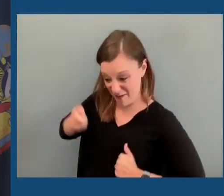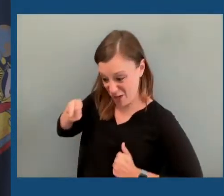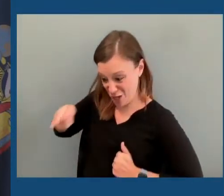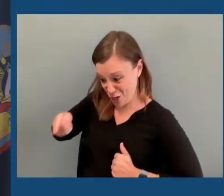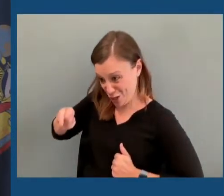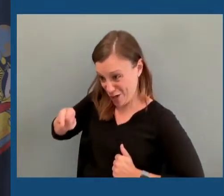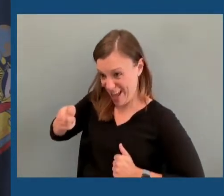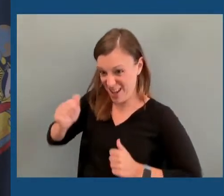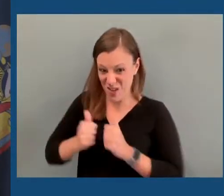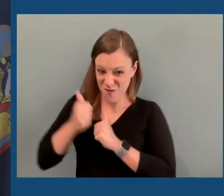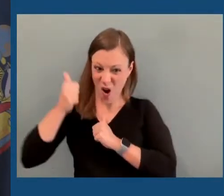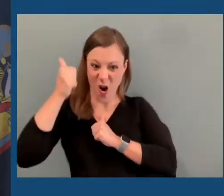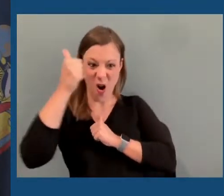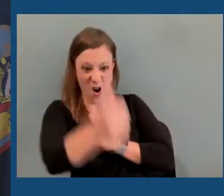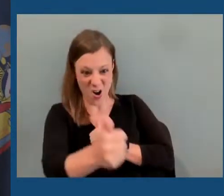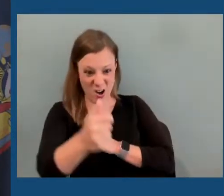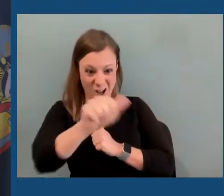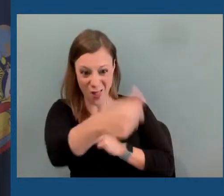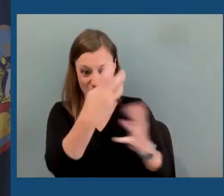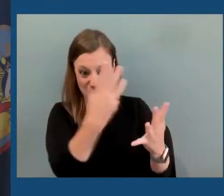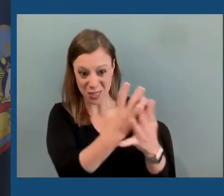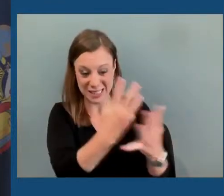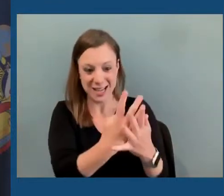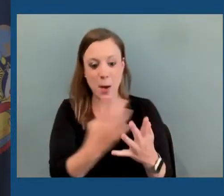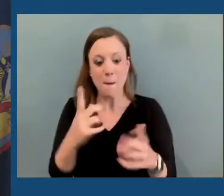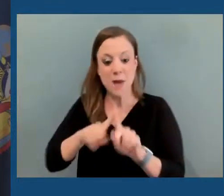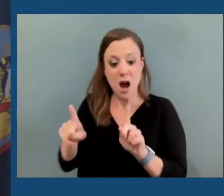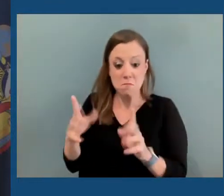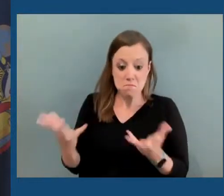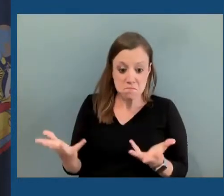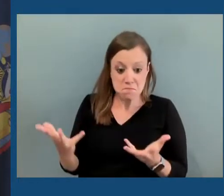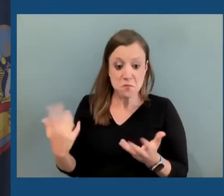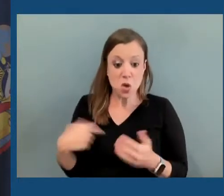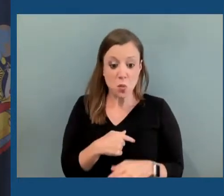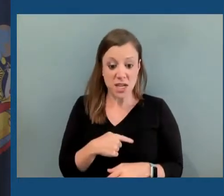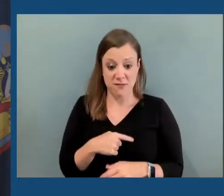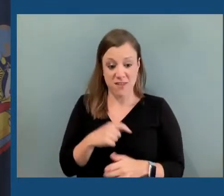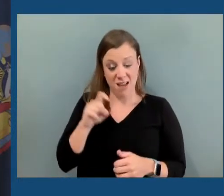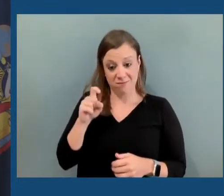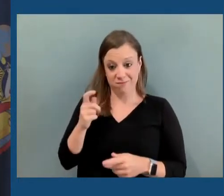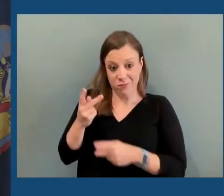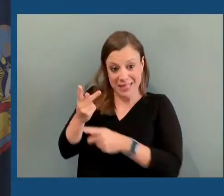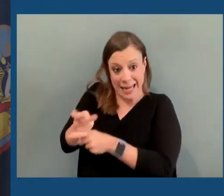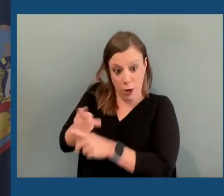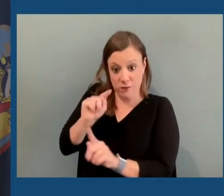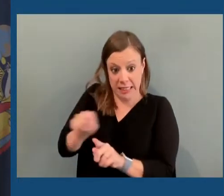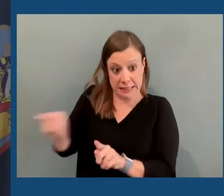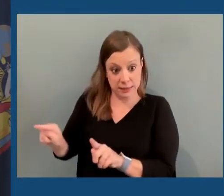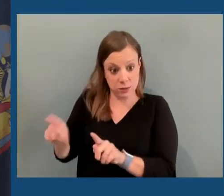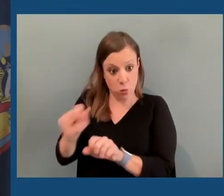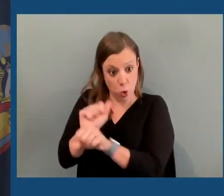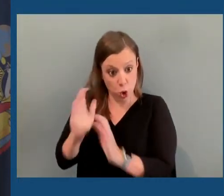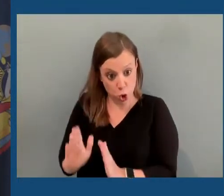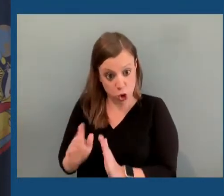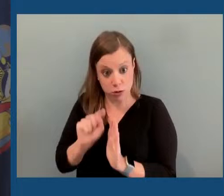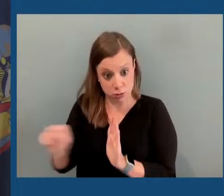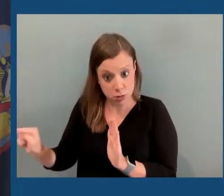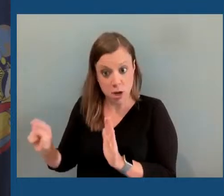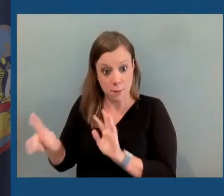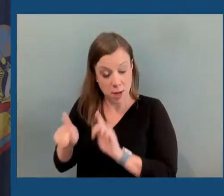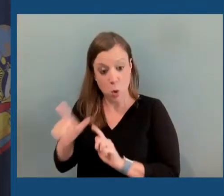North Country areas. So that's something we've had to do in the past. We work toward taking care of the hardworking